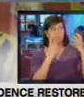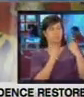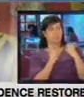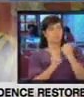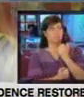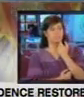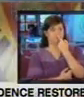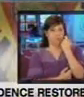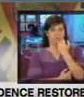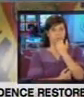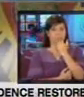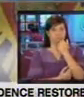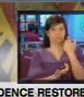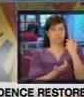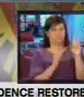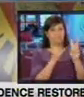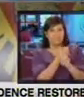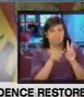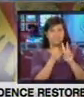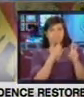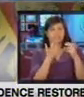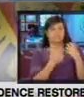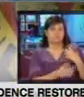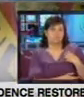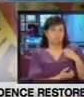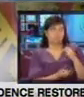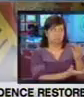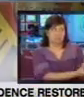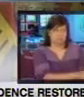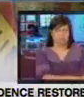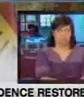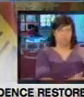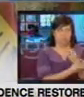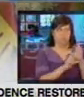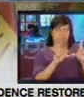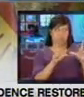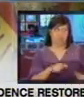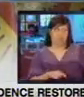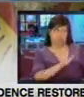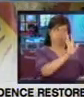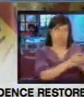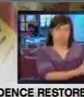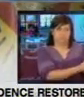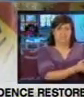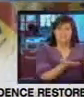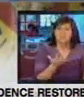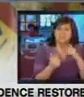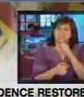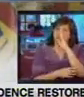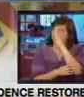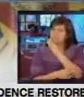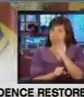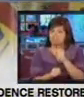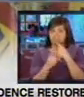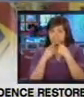some traffic violation, and all he does is just pay off, so he doesn't get his license collected. Is this something that can